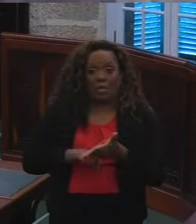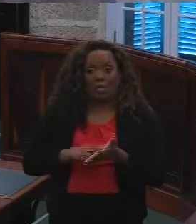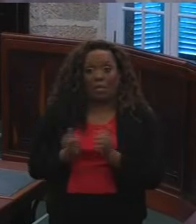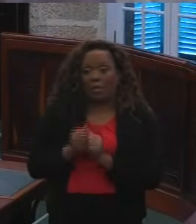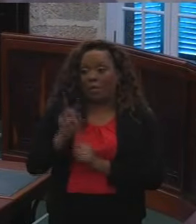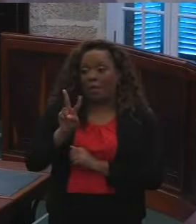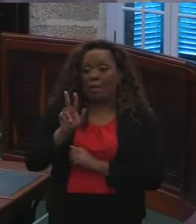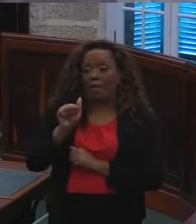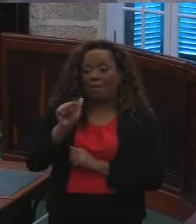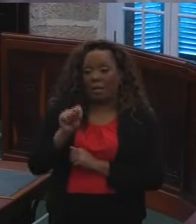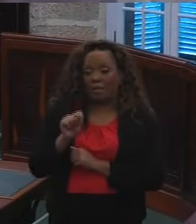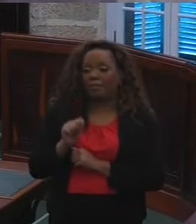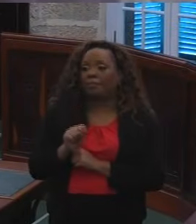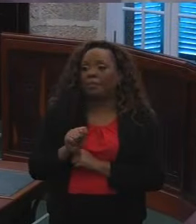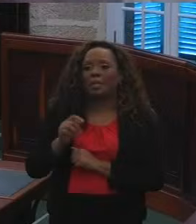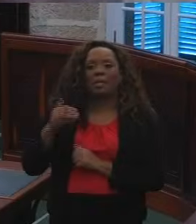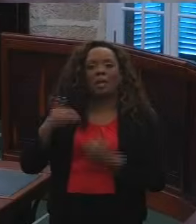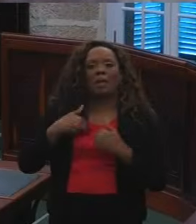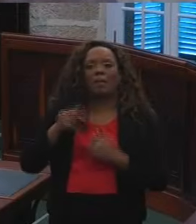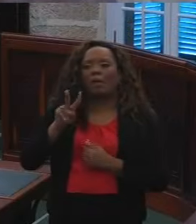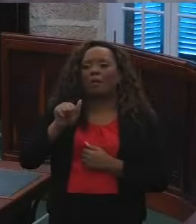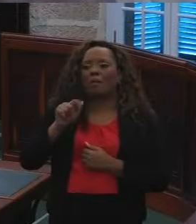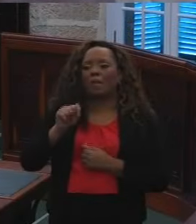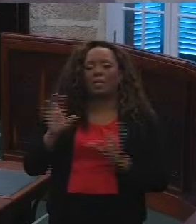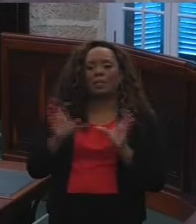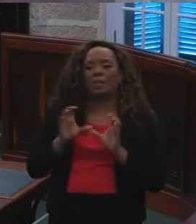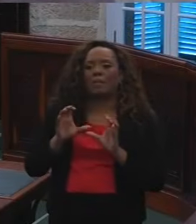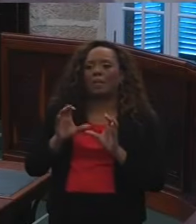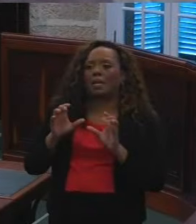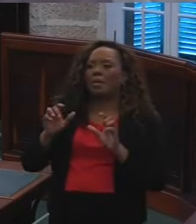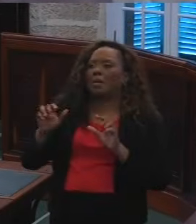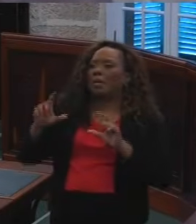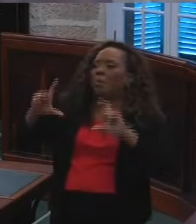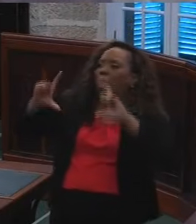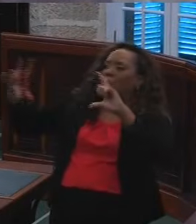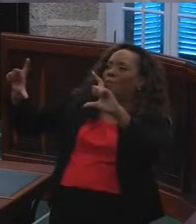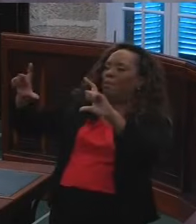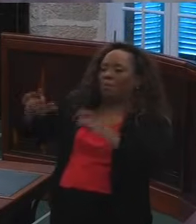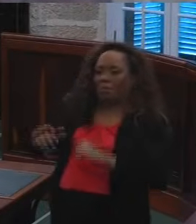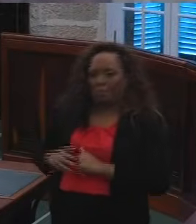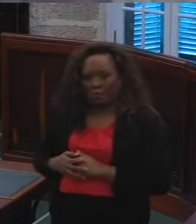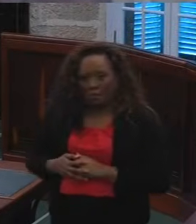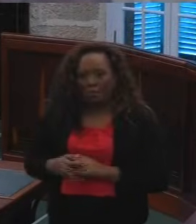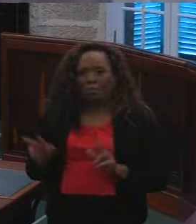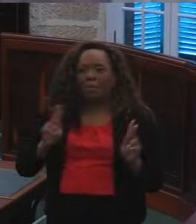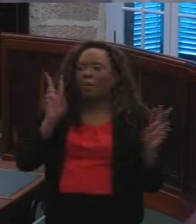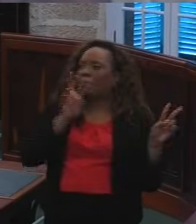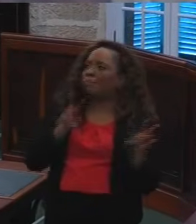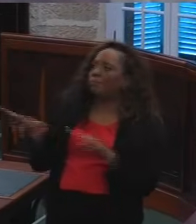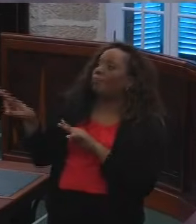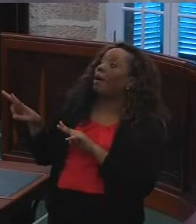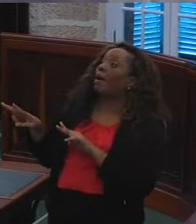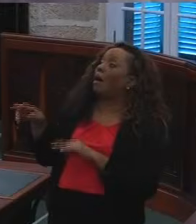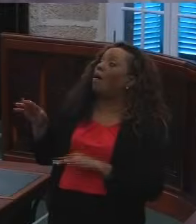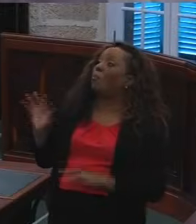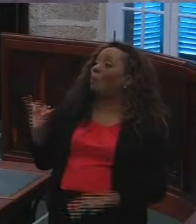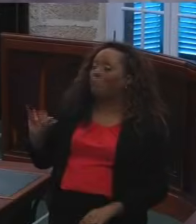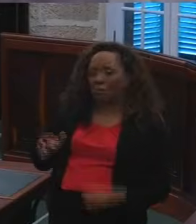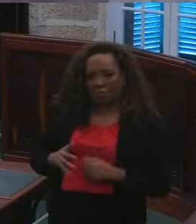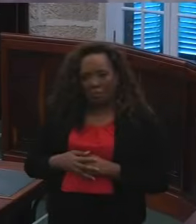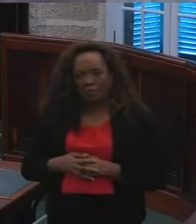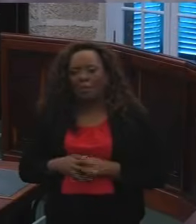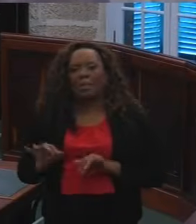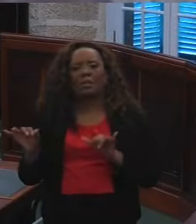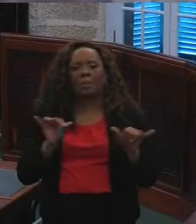any association, your qualification, etc., all those things must be displayed in full view of the public, so that they will have